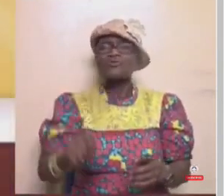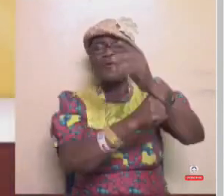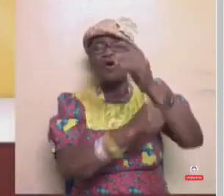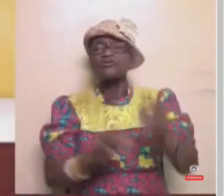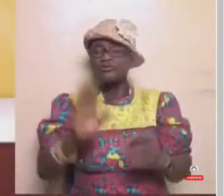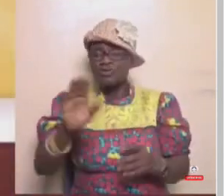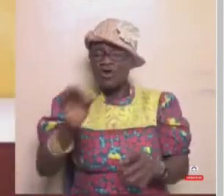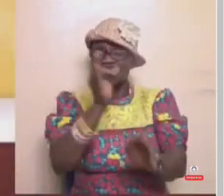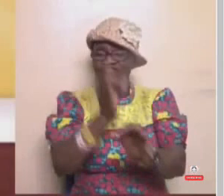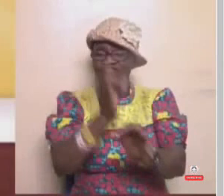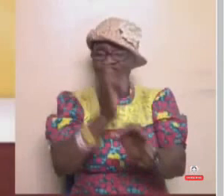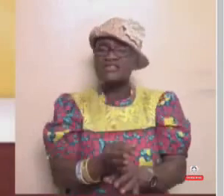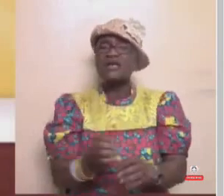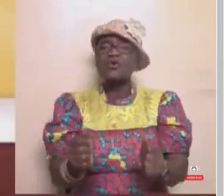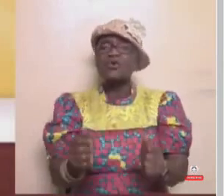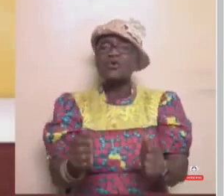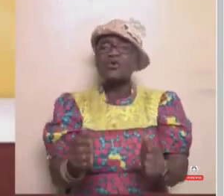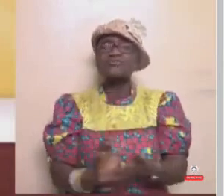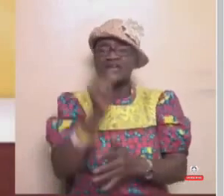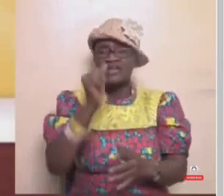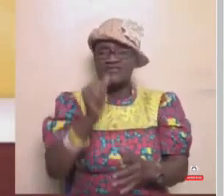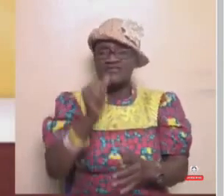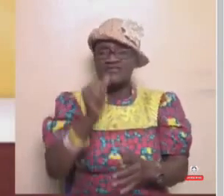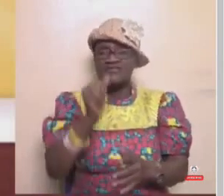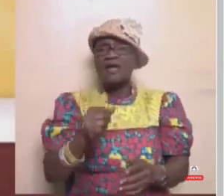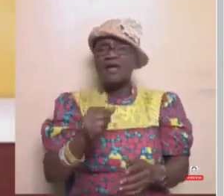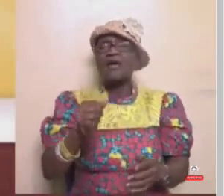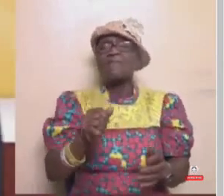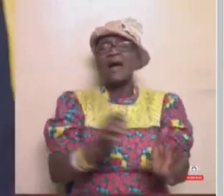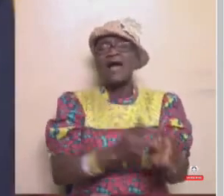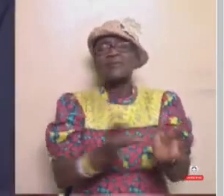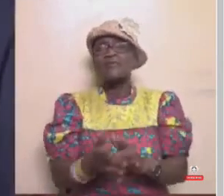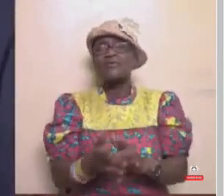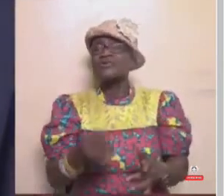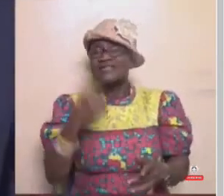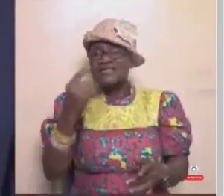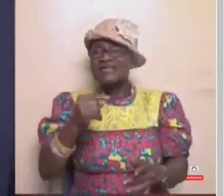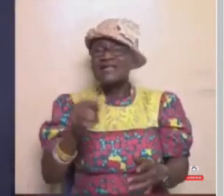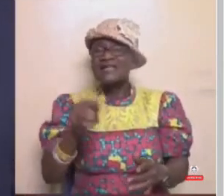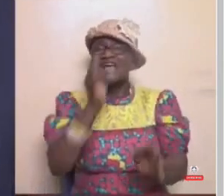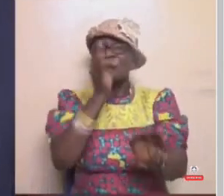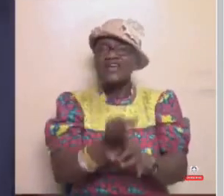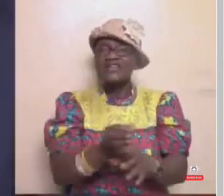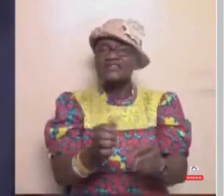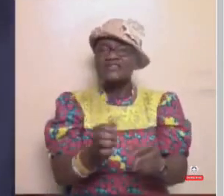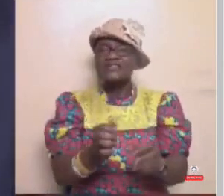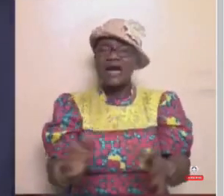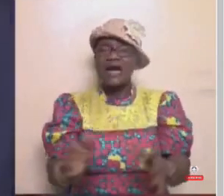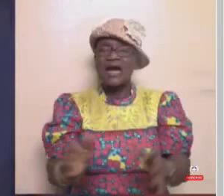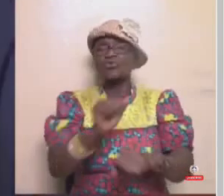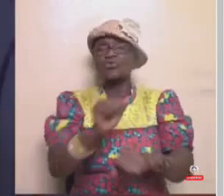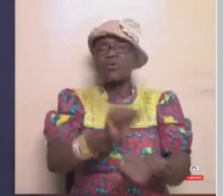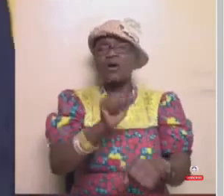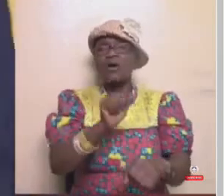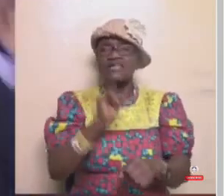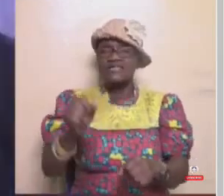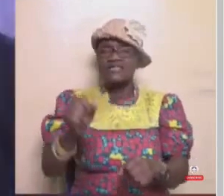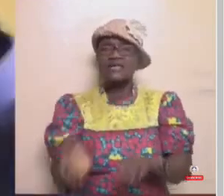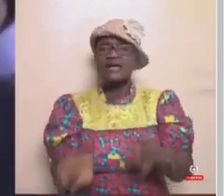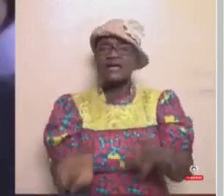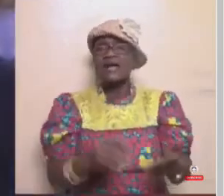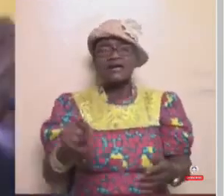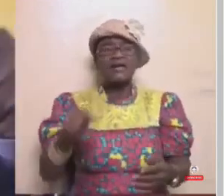James 2:20 said that faith without work is dead. The woman with issue of blood believe, but